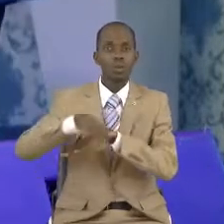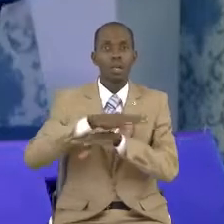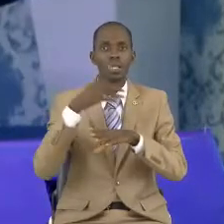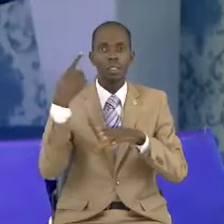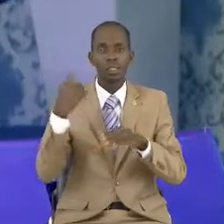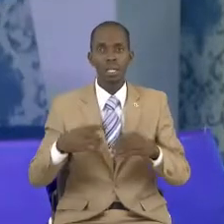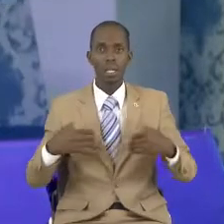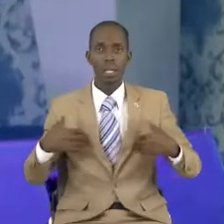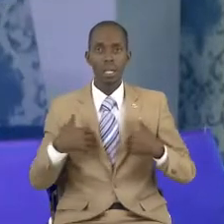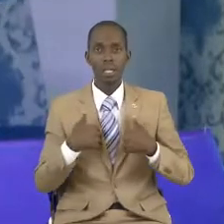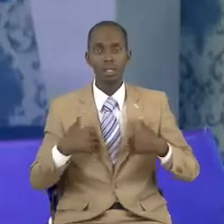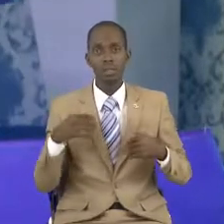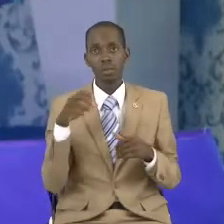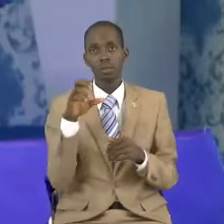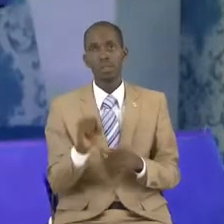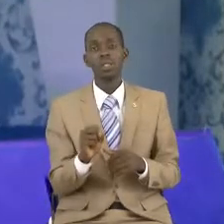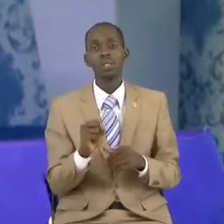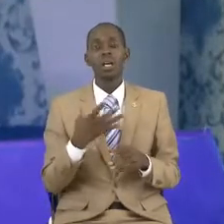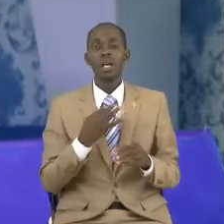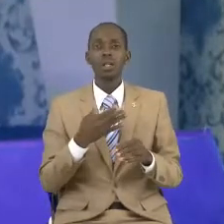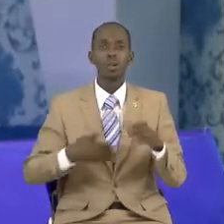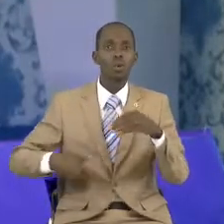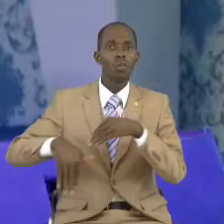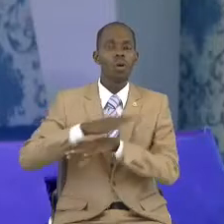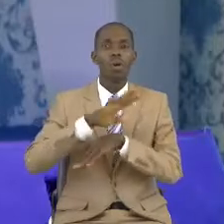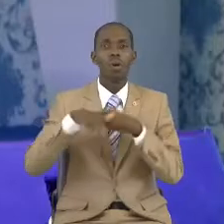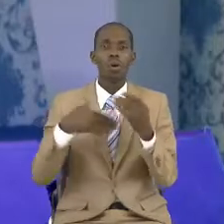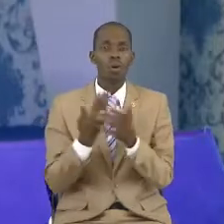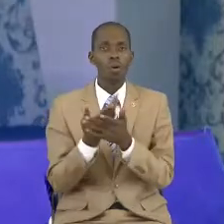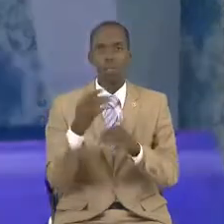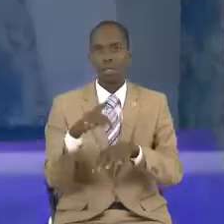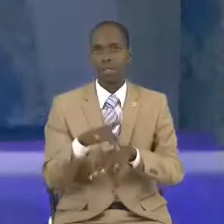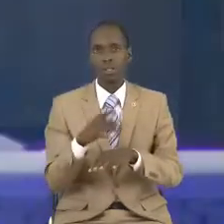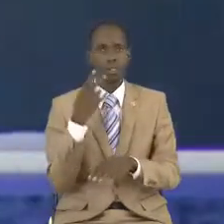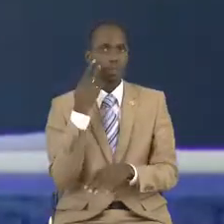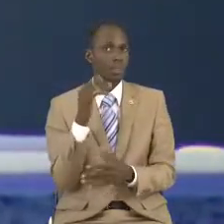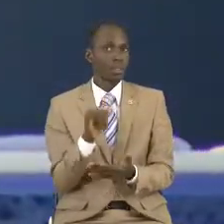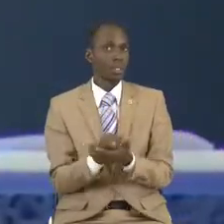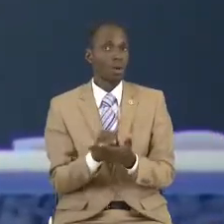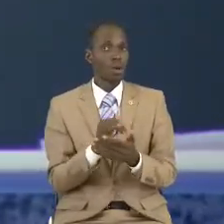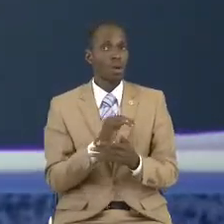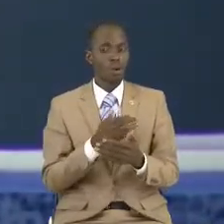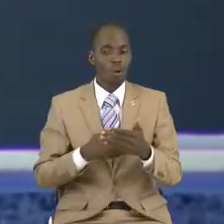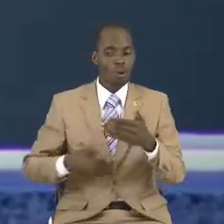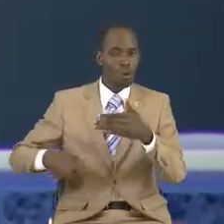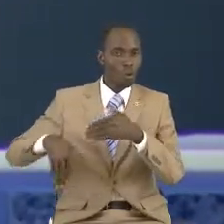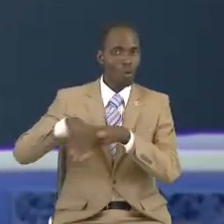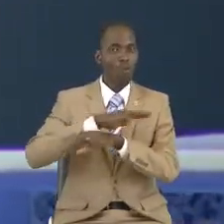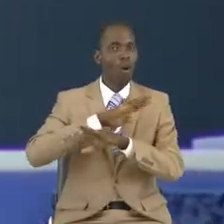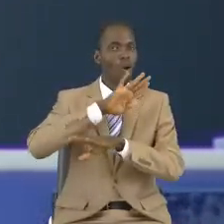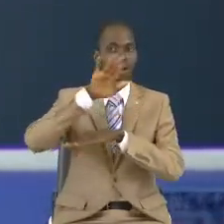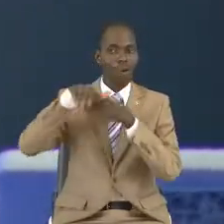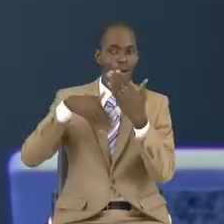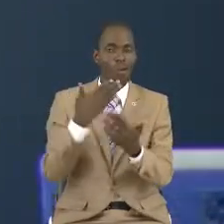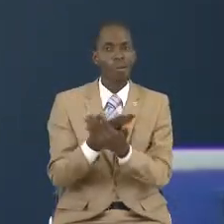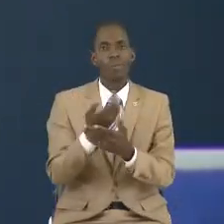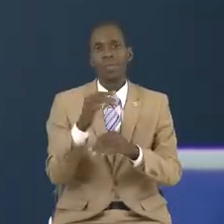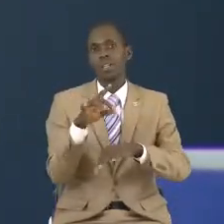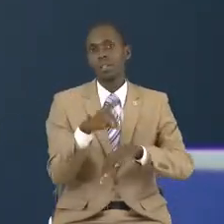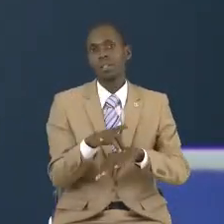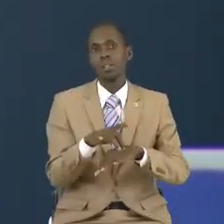and over all the earth look at that over all the earth god's